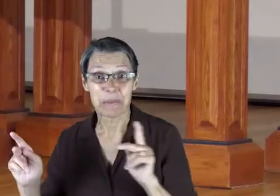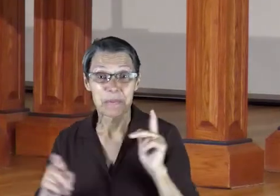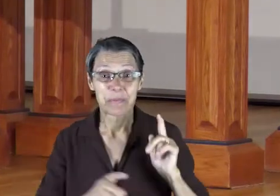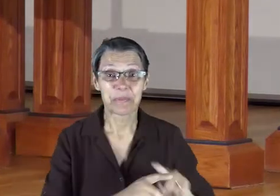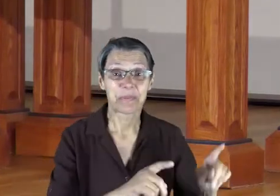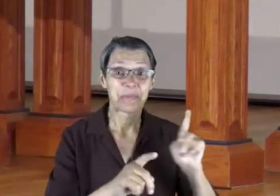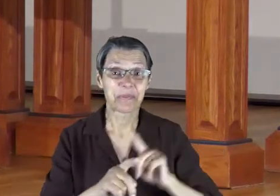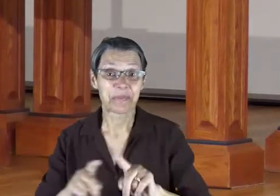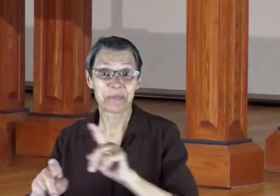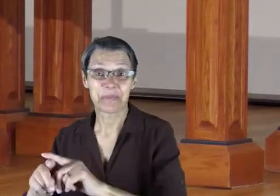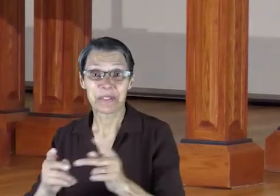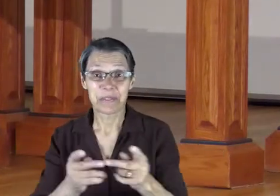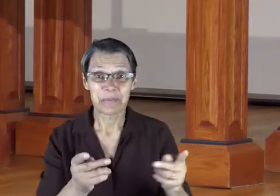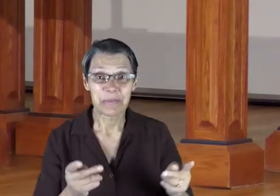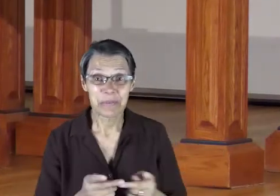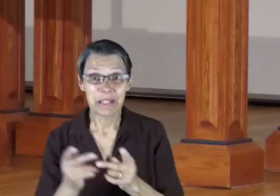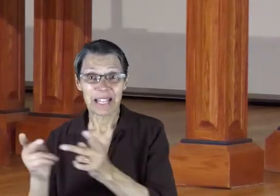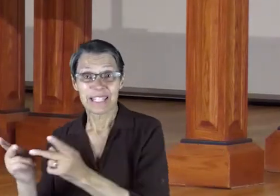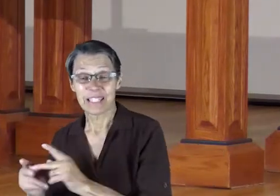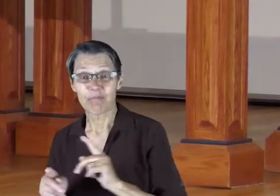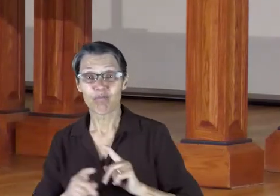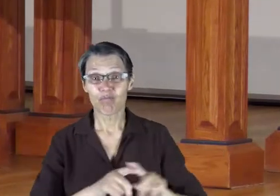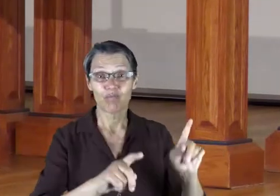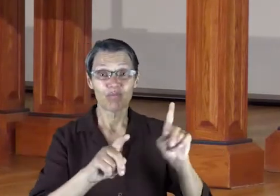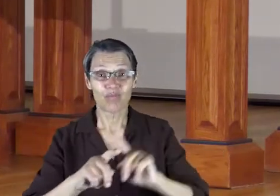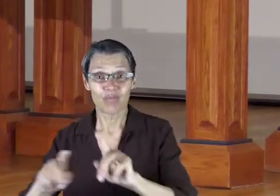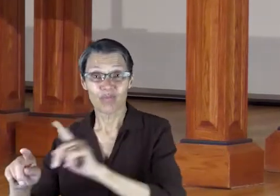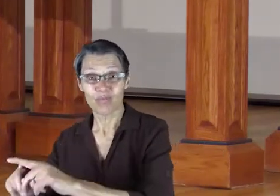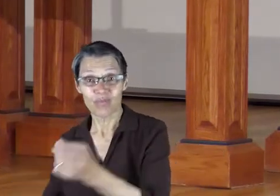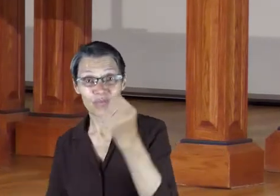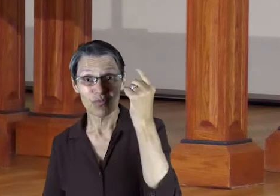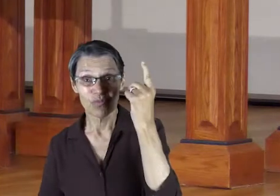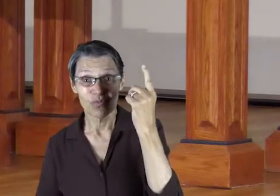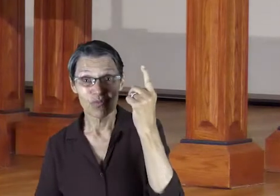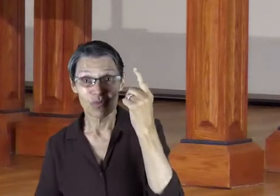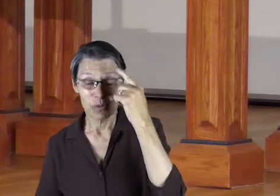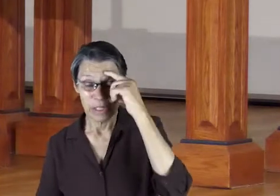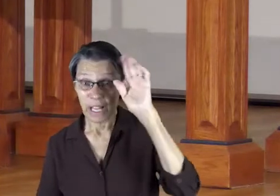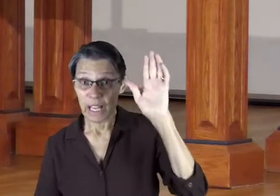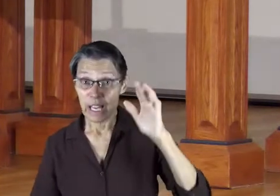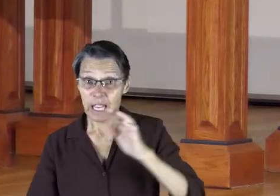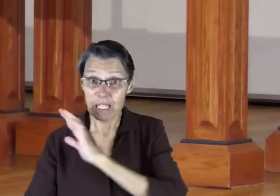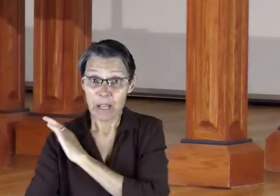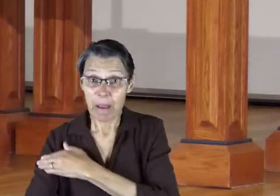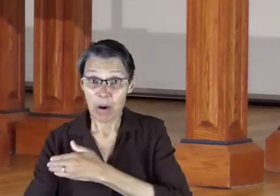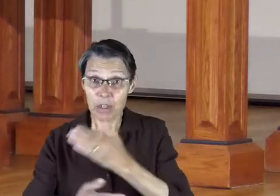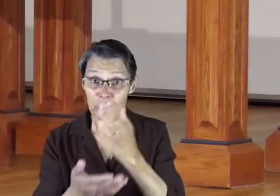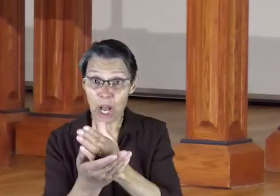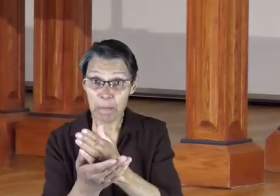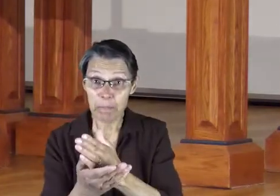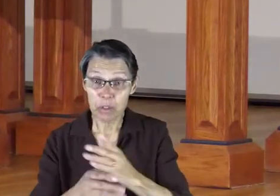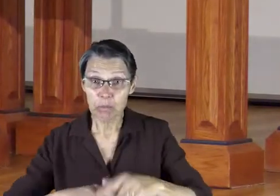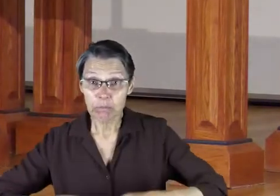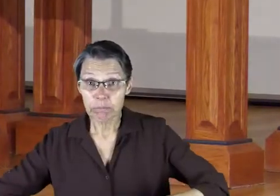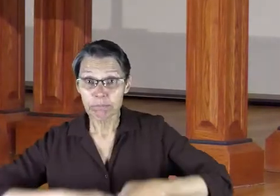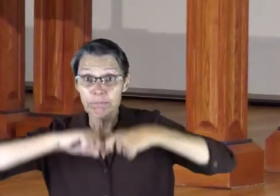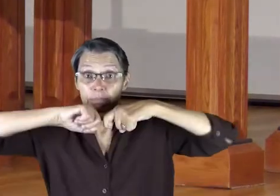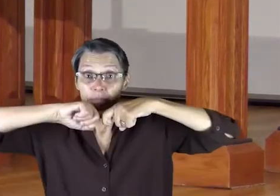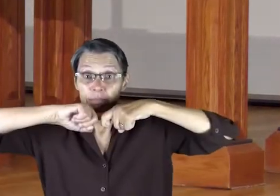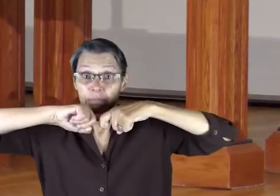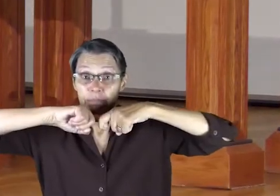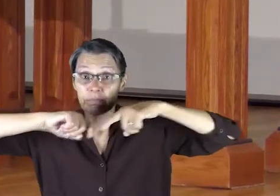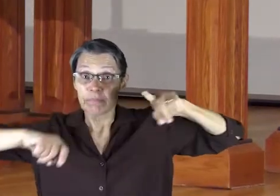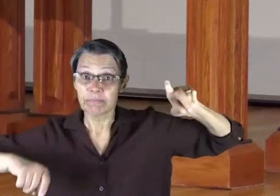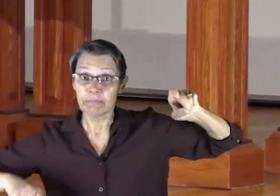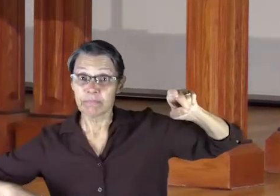think that stops? We think God's power stops on Ascension Sunday, and then a separate power comes with